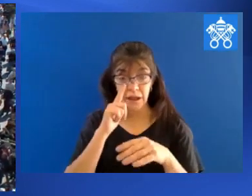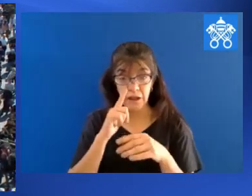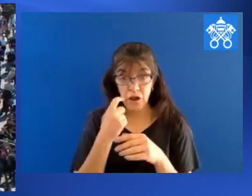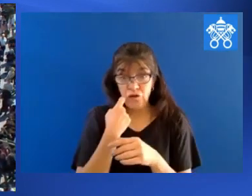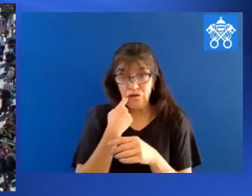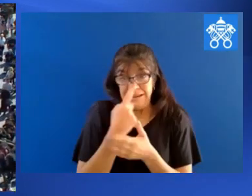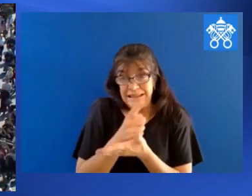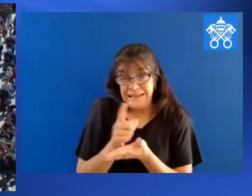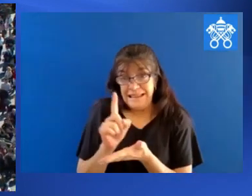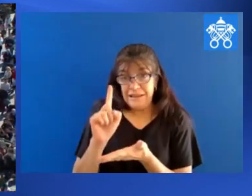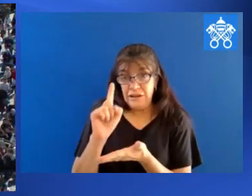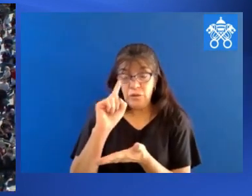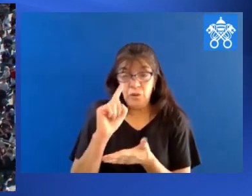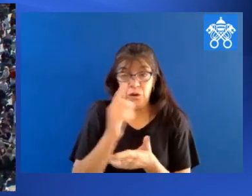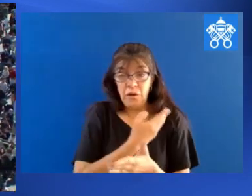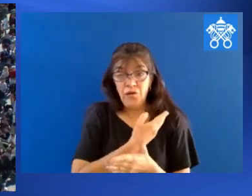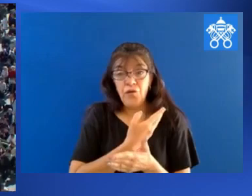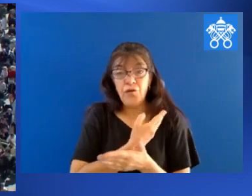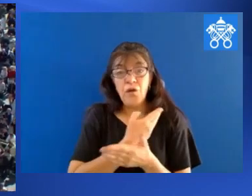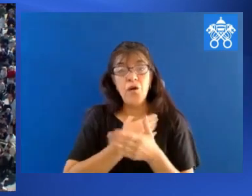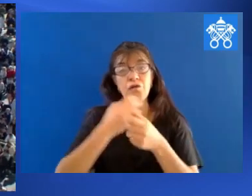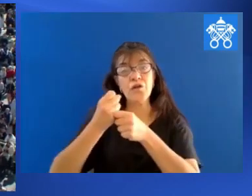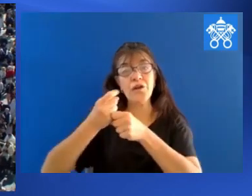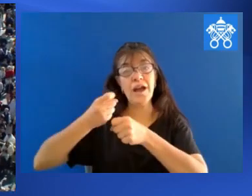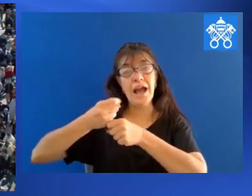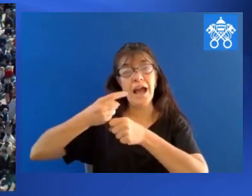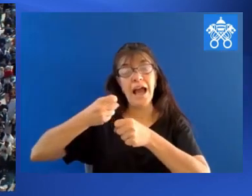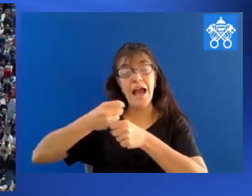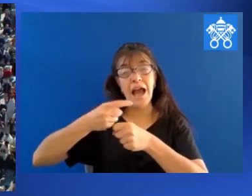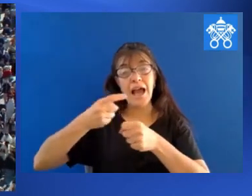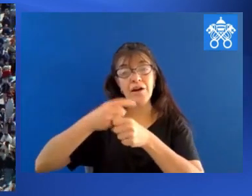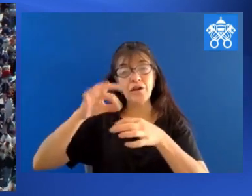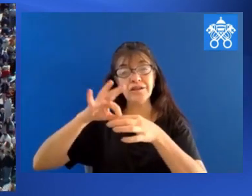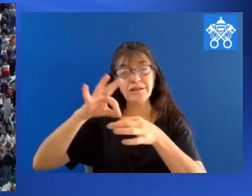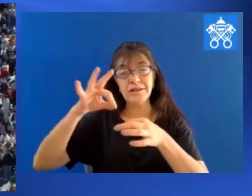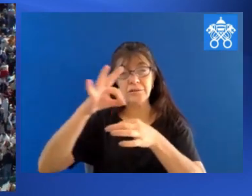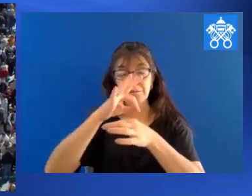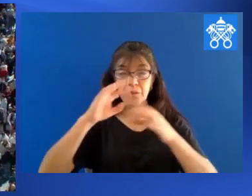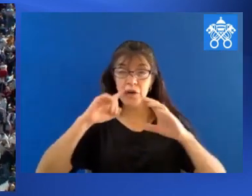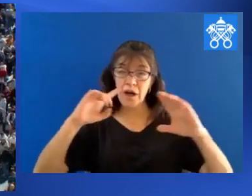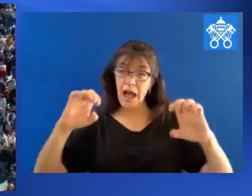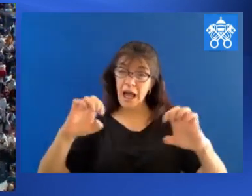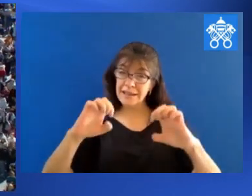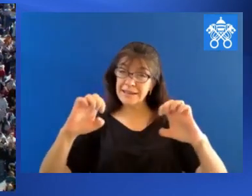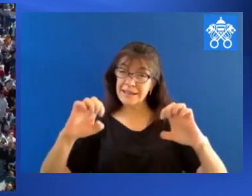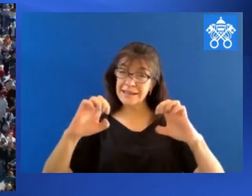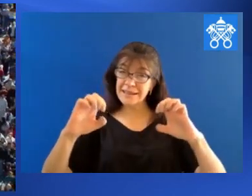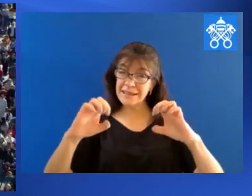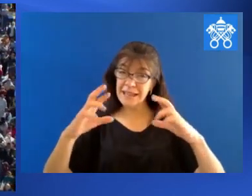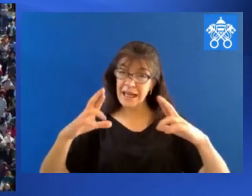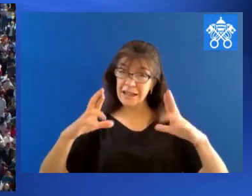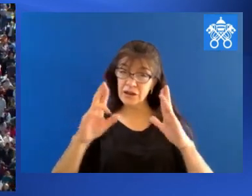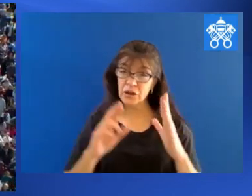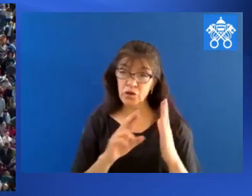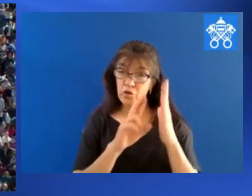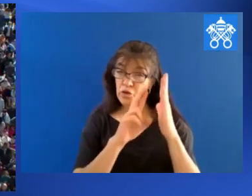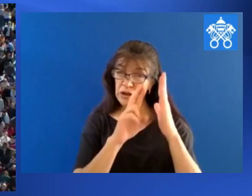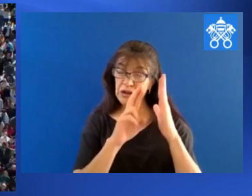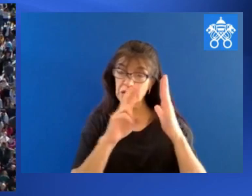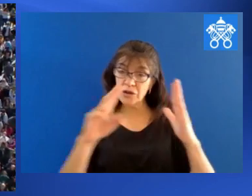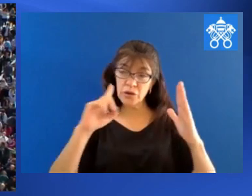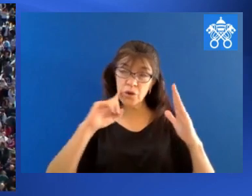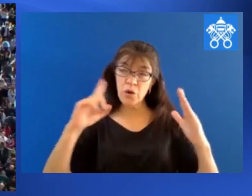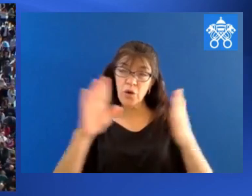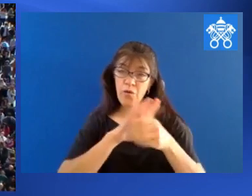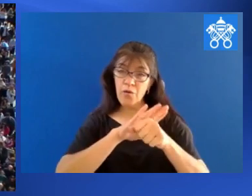his annual spiritual exercises. Generally, the entire Curia gathers for the spiritual exercises during the